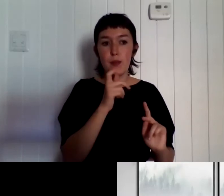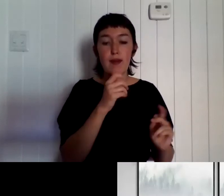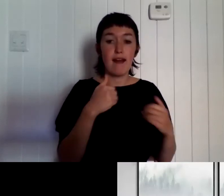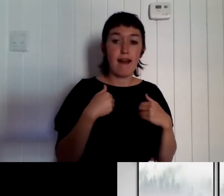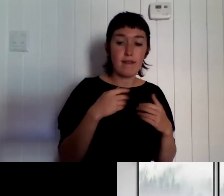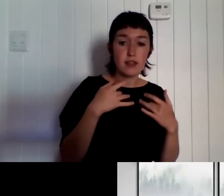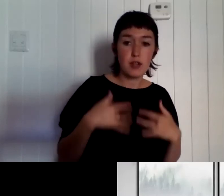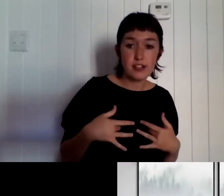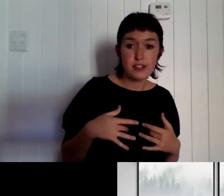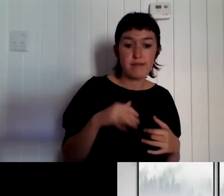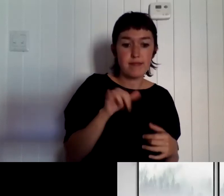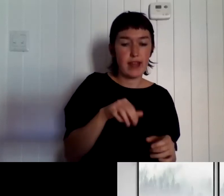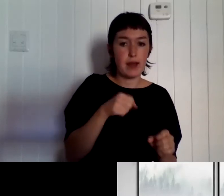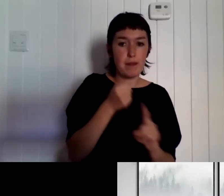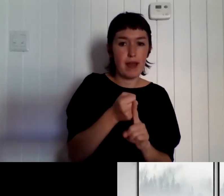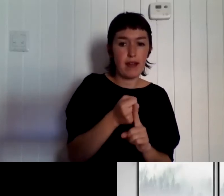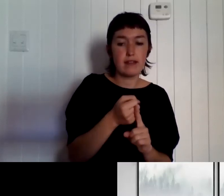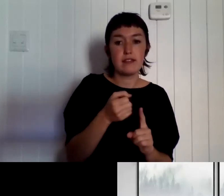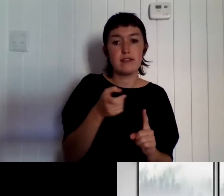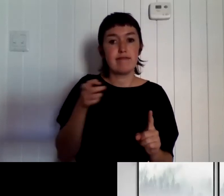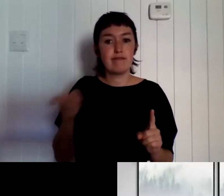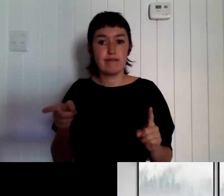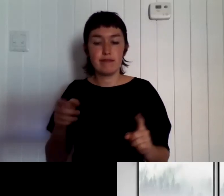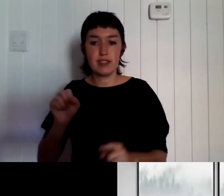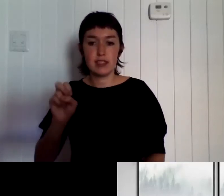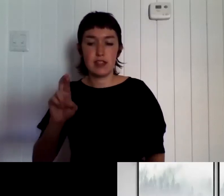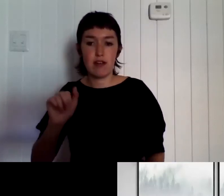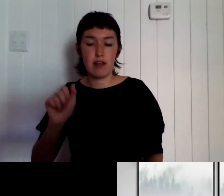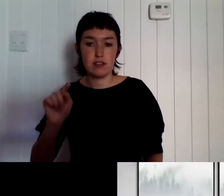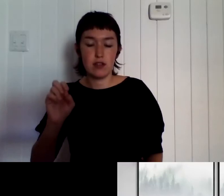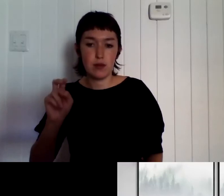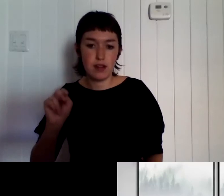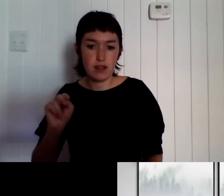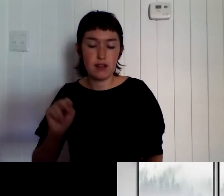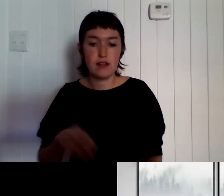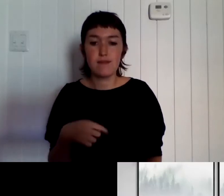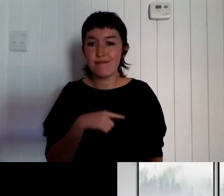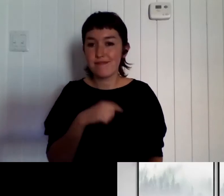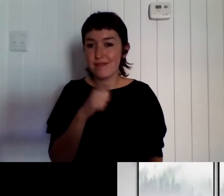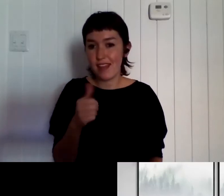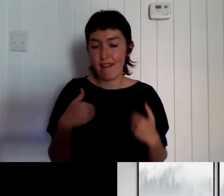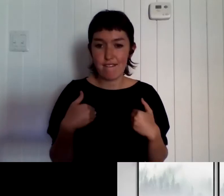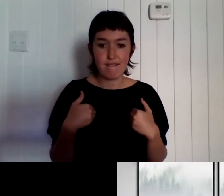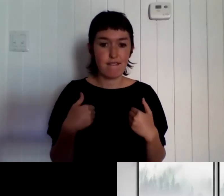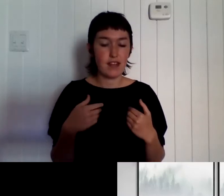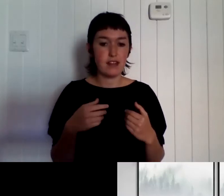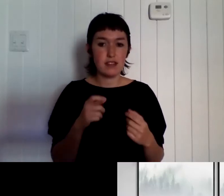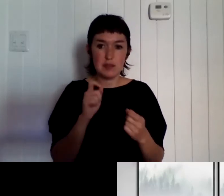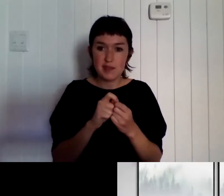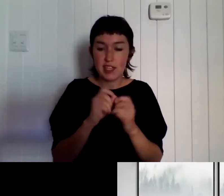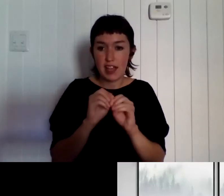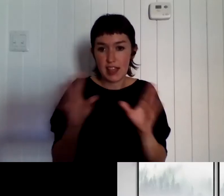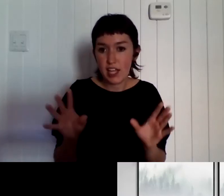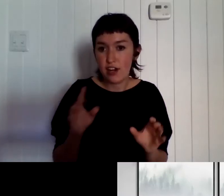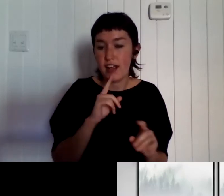but we don't currently have a hard and fast kind of 100% answer to what is leading to that.